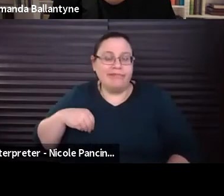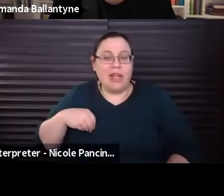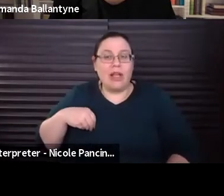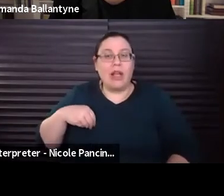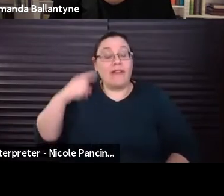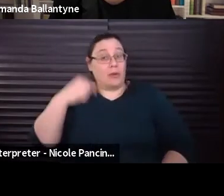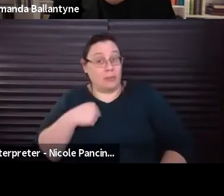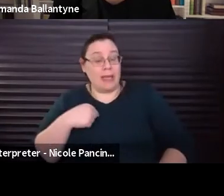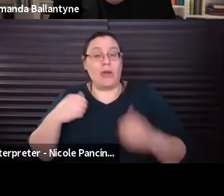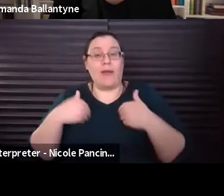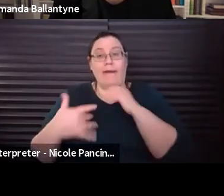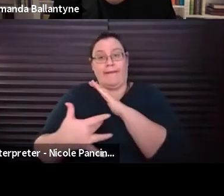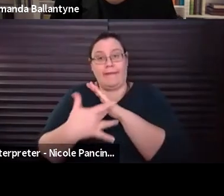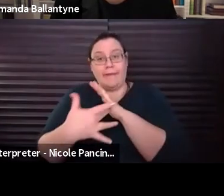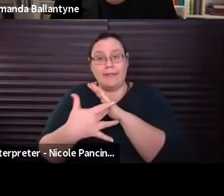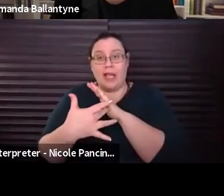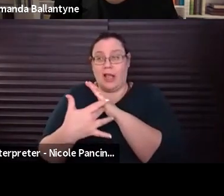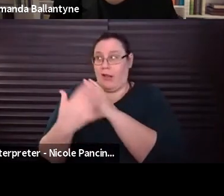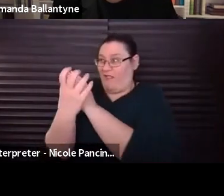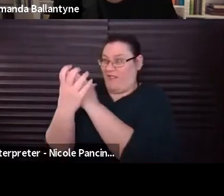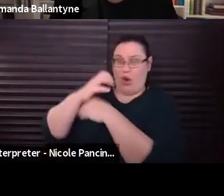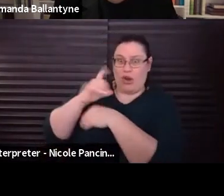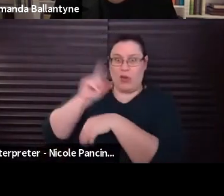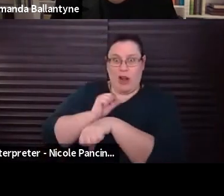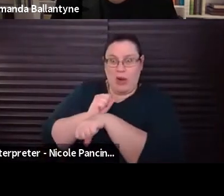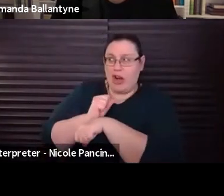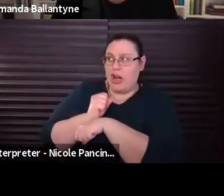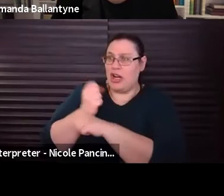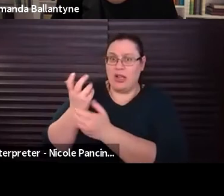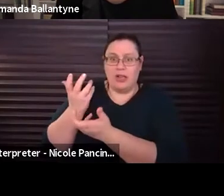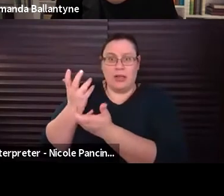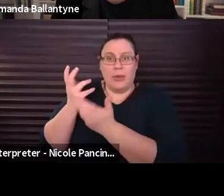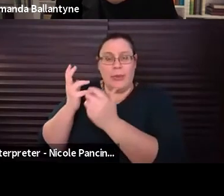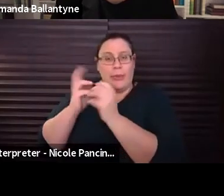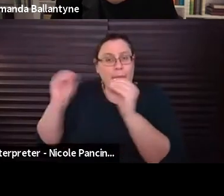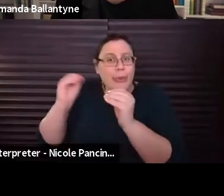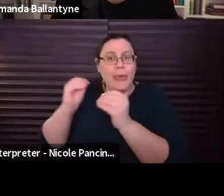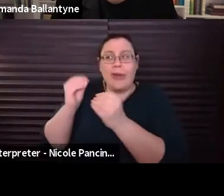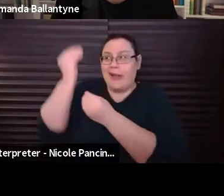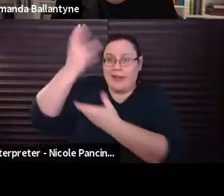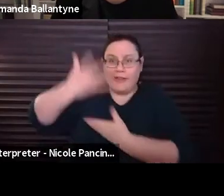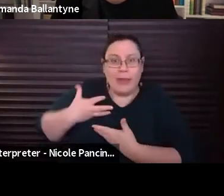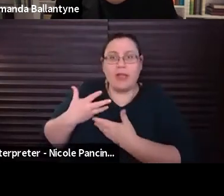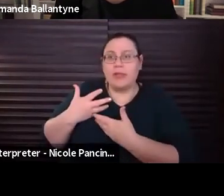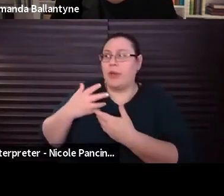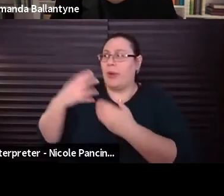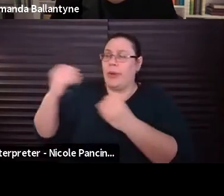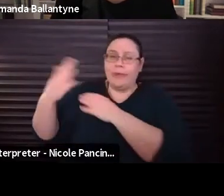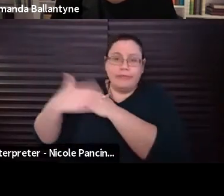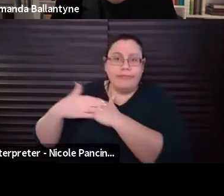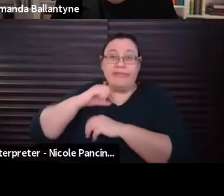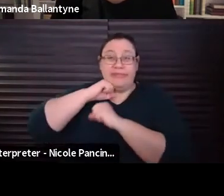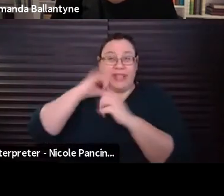technology, forced upon me in my workplace without any sort of information or notice or anything of that